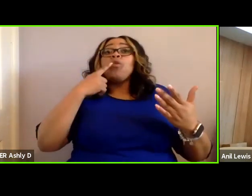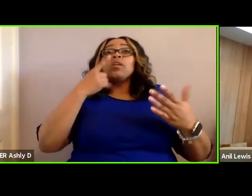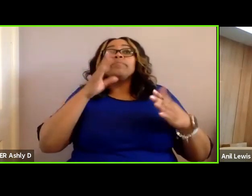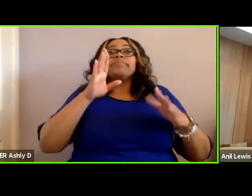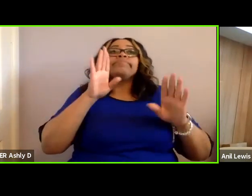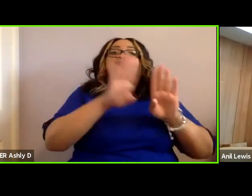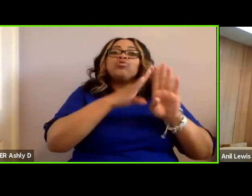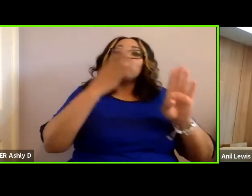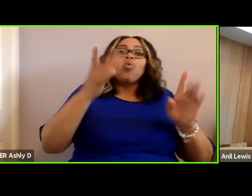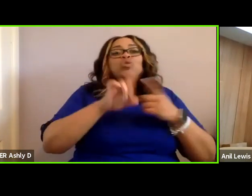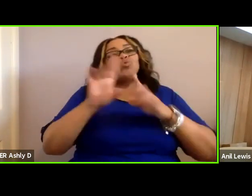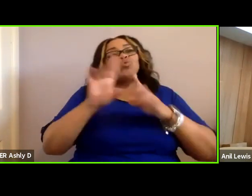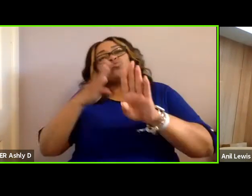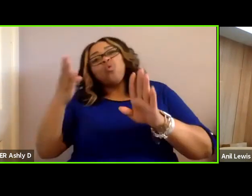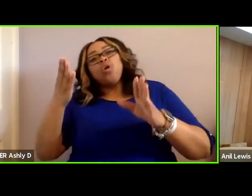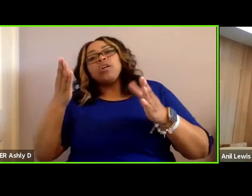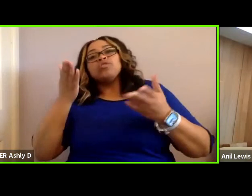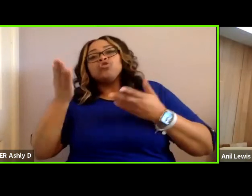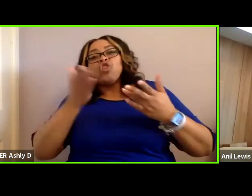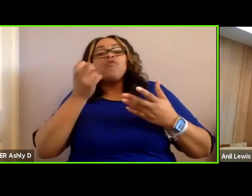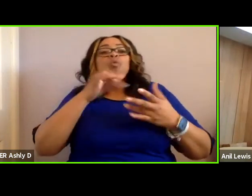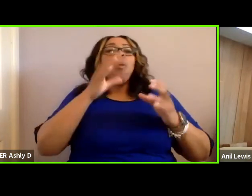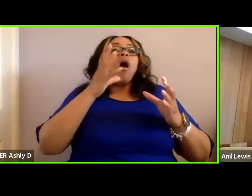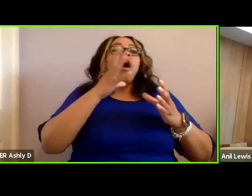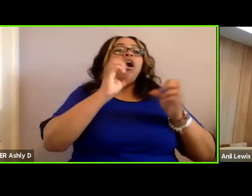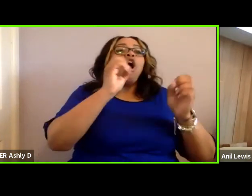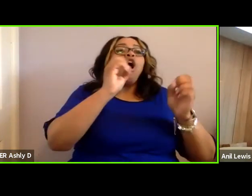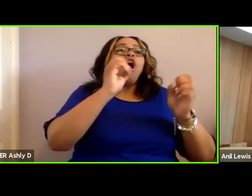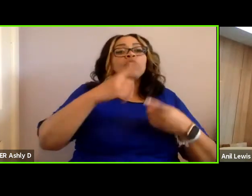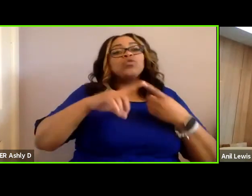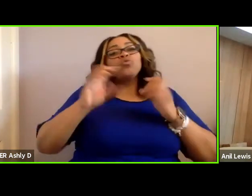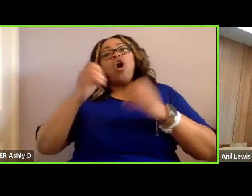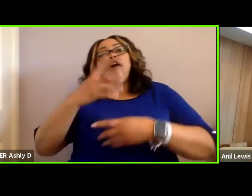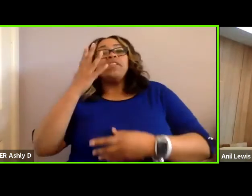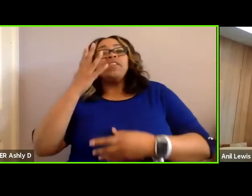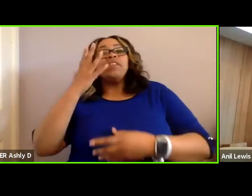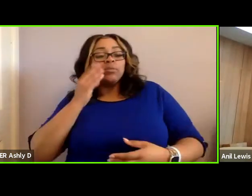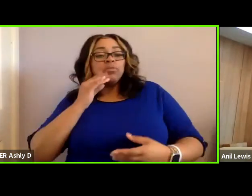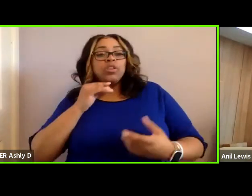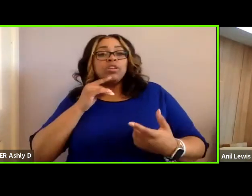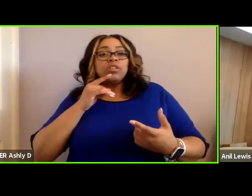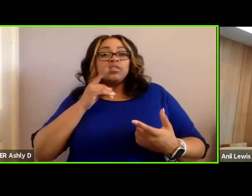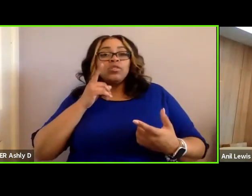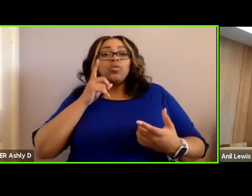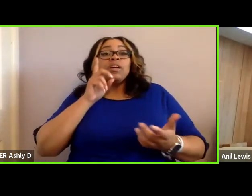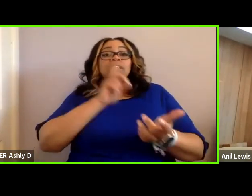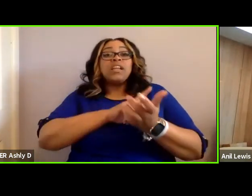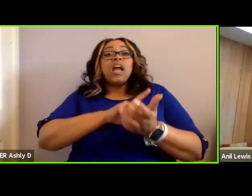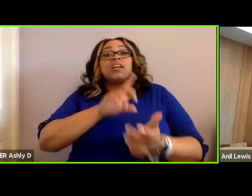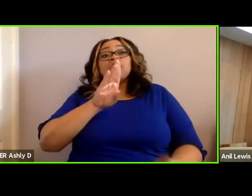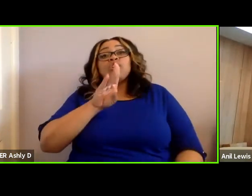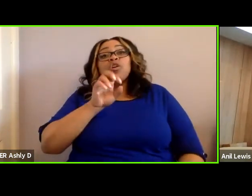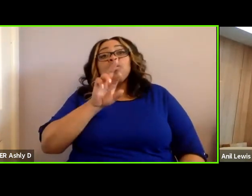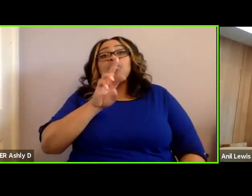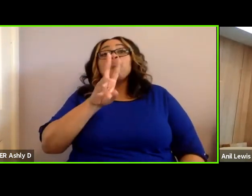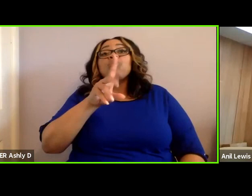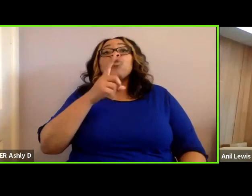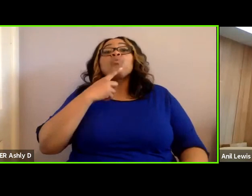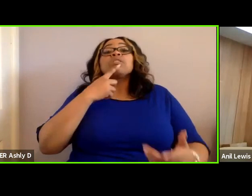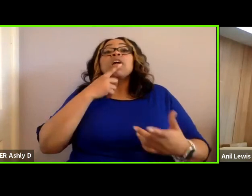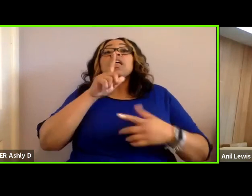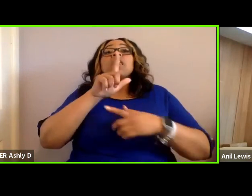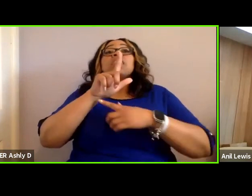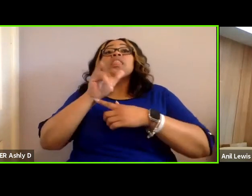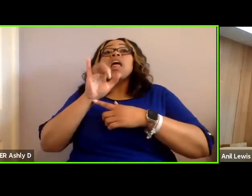but office-to-office experience, the way that Dr. Brewer was describing, that one of the Lyft or Uber drivers help the